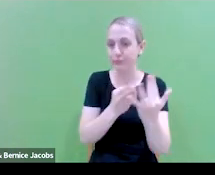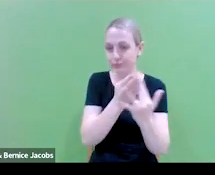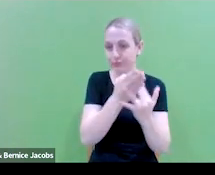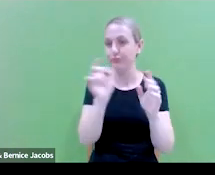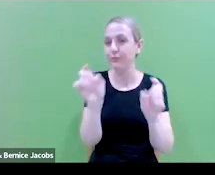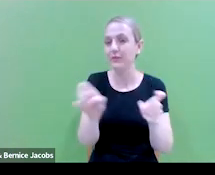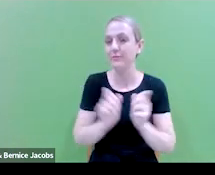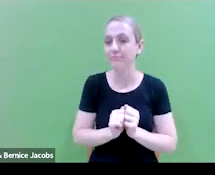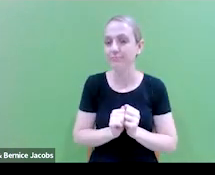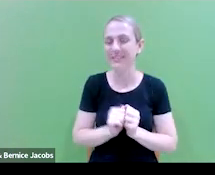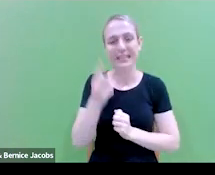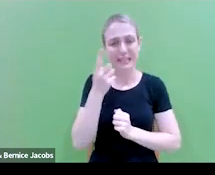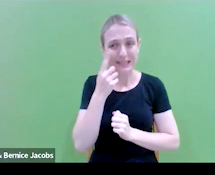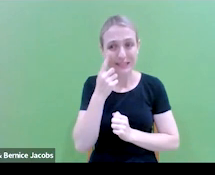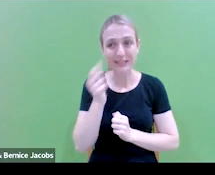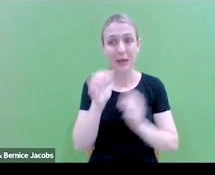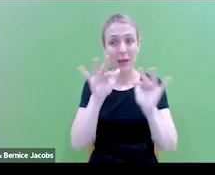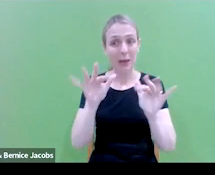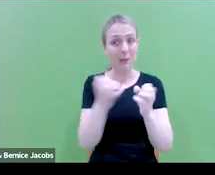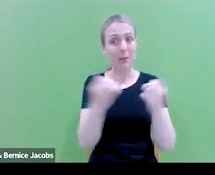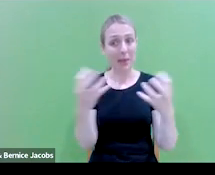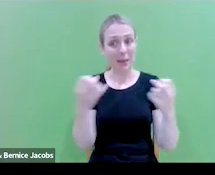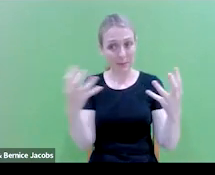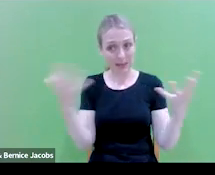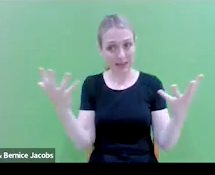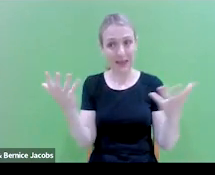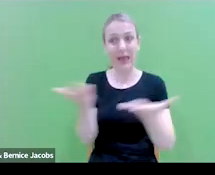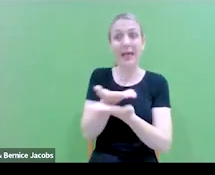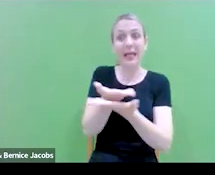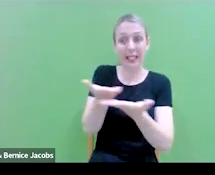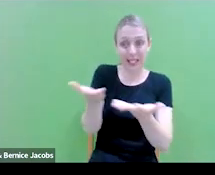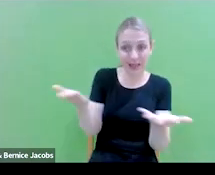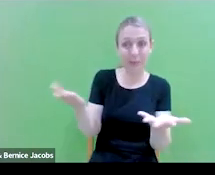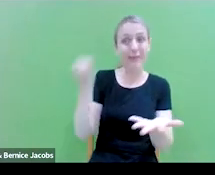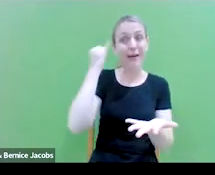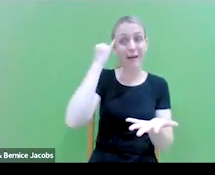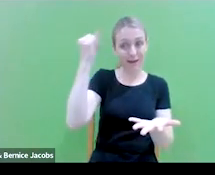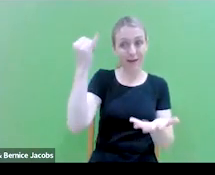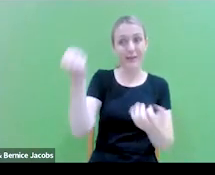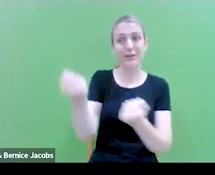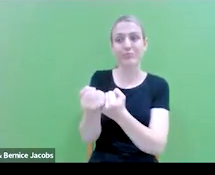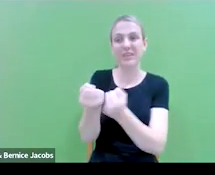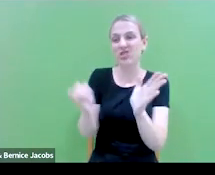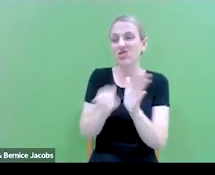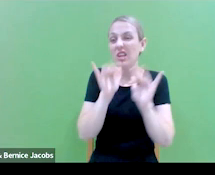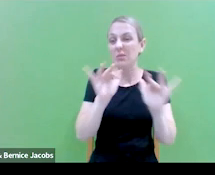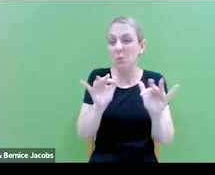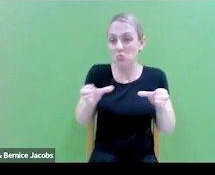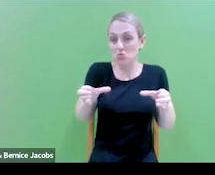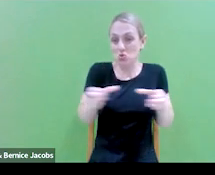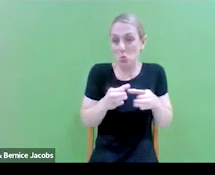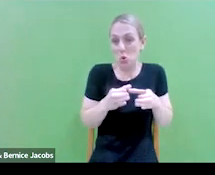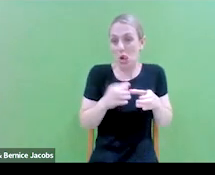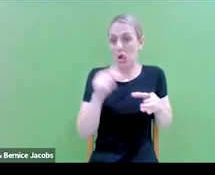broad range of users already that benefit from this concept, and not just a small group of people who are classified as people